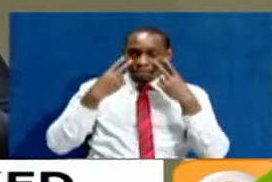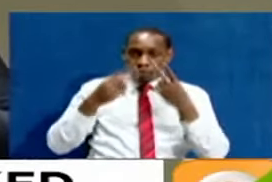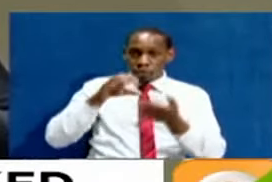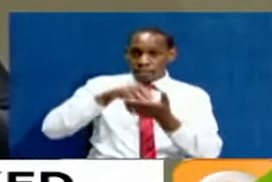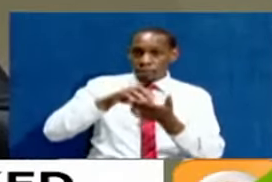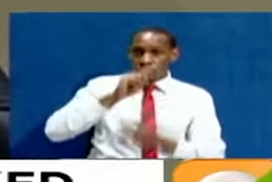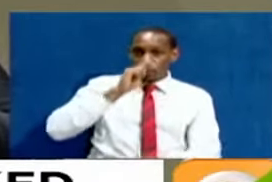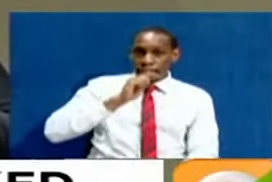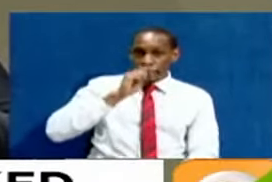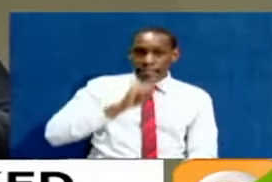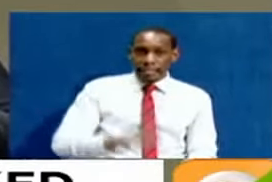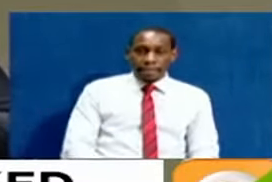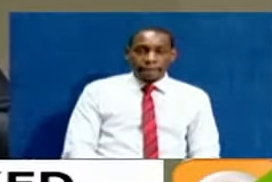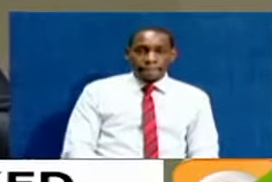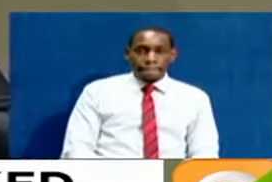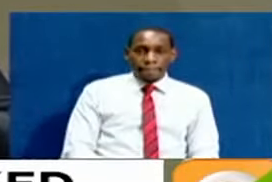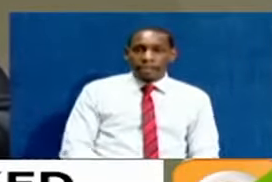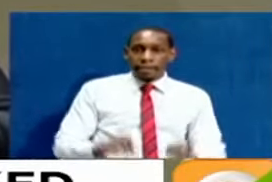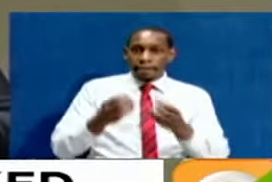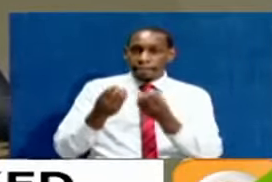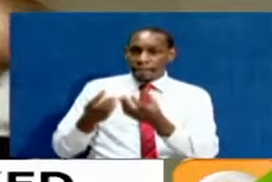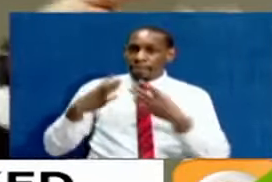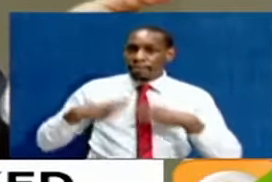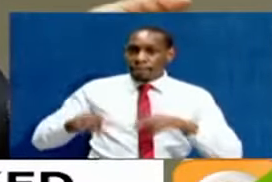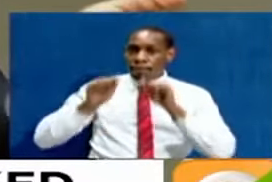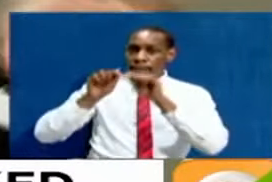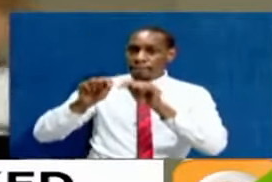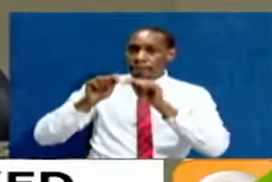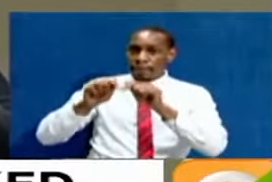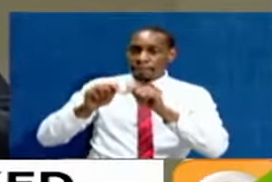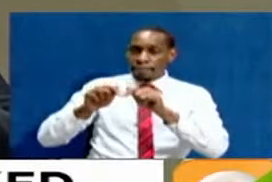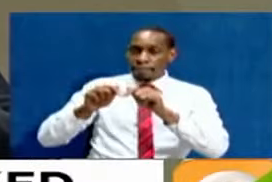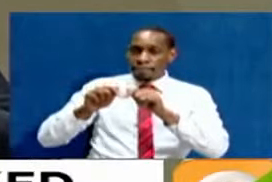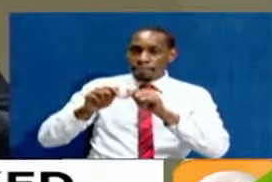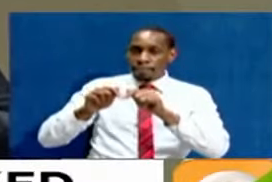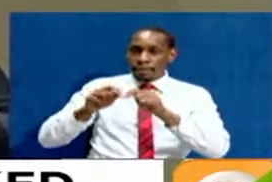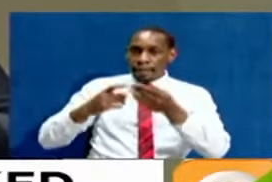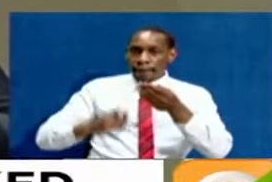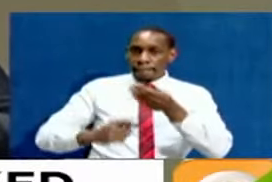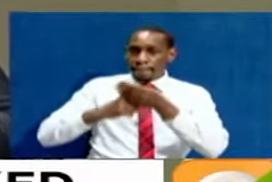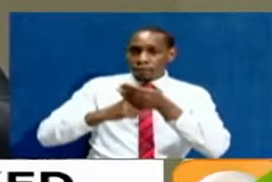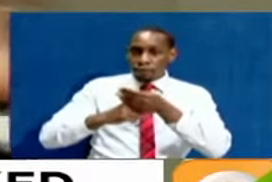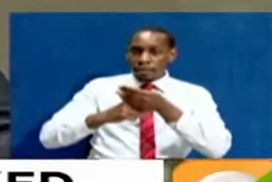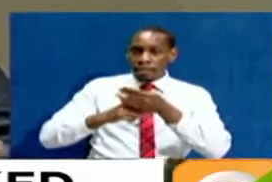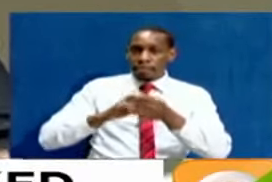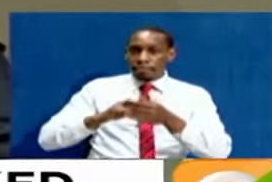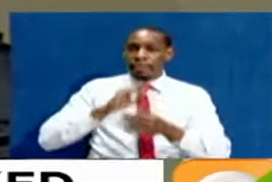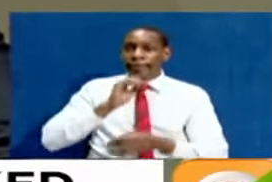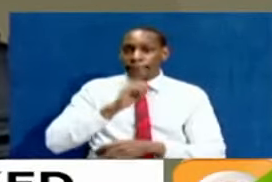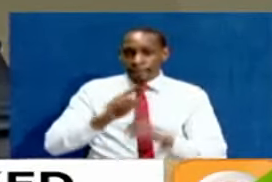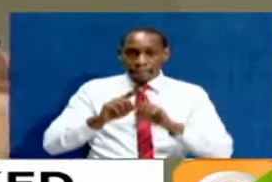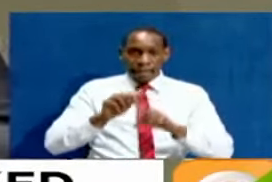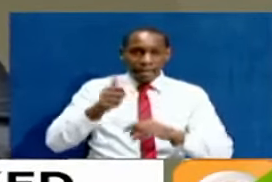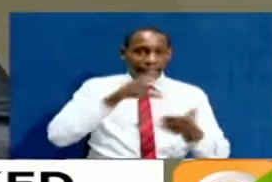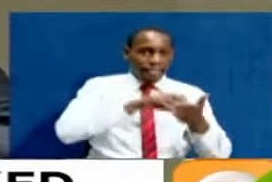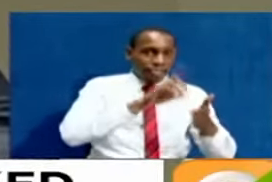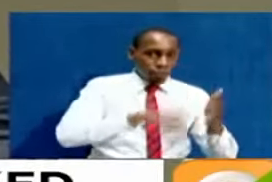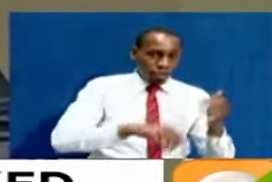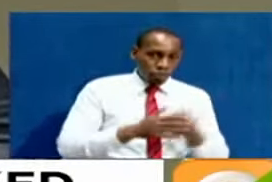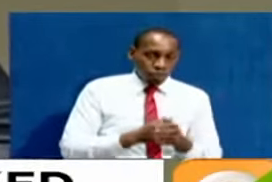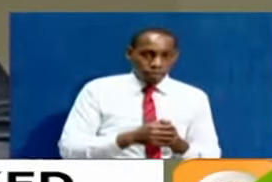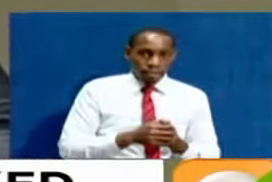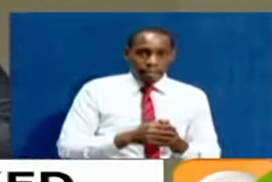Tanzania. Quite a number of people are blaming the late President John Pombe Magufuli about it. But on the other hand, if you